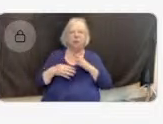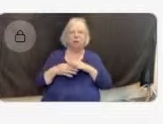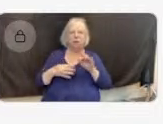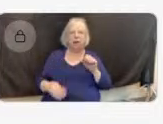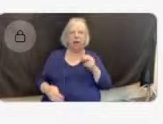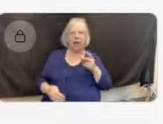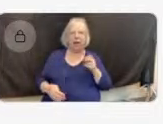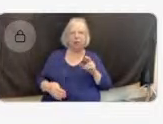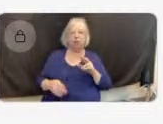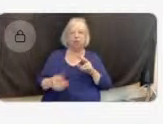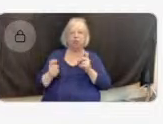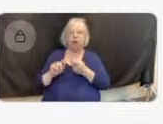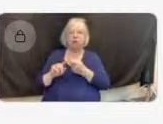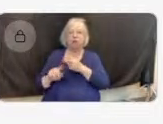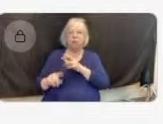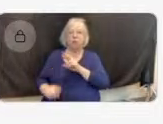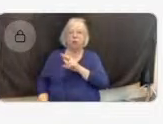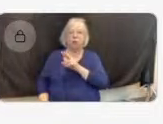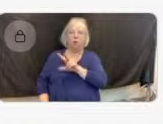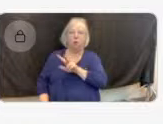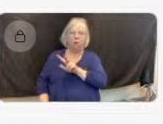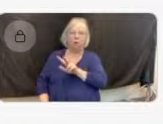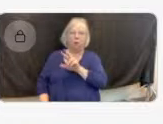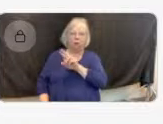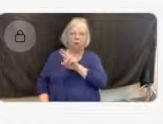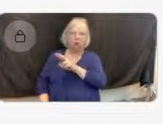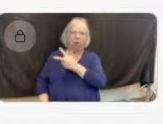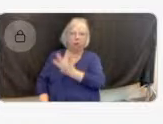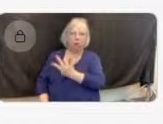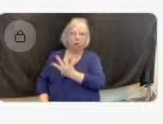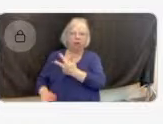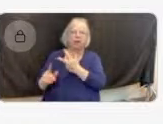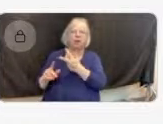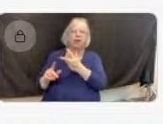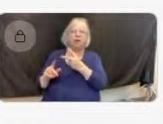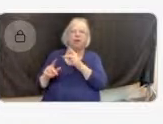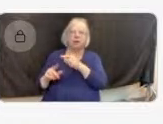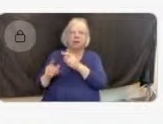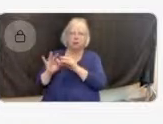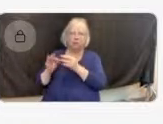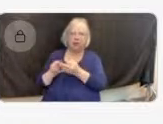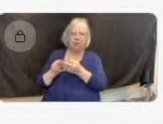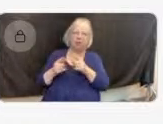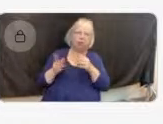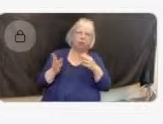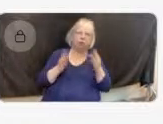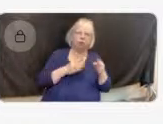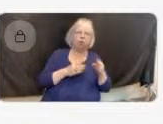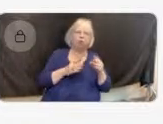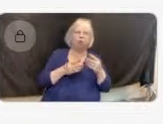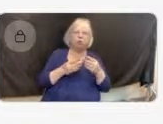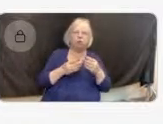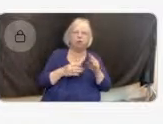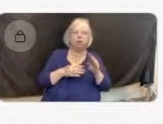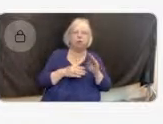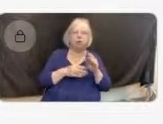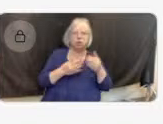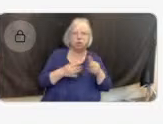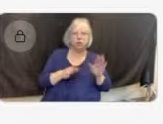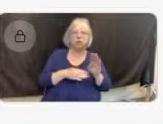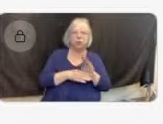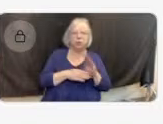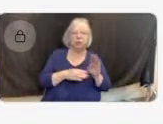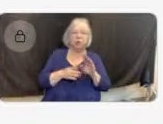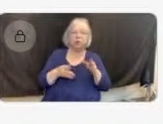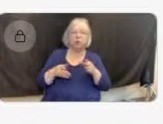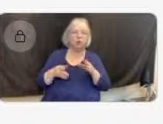Avenue from an R3 single-family district to C3 general commercial district. The proposed rezoning is to allow